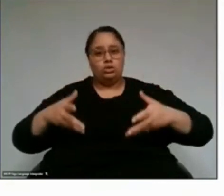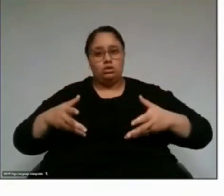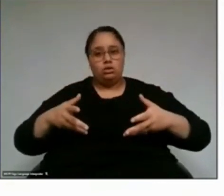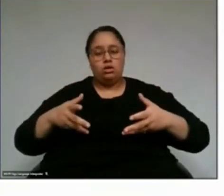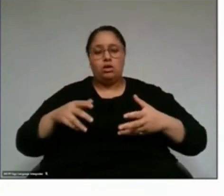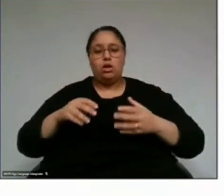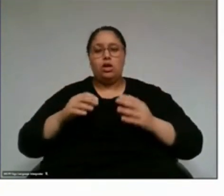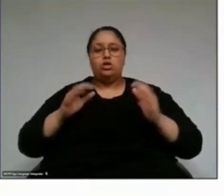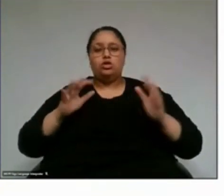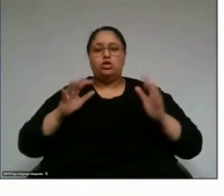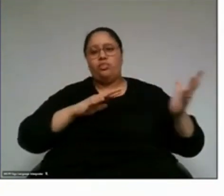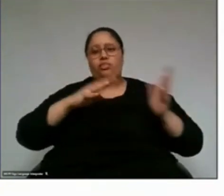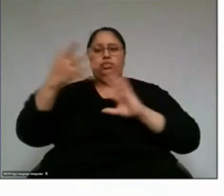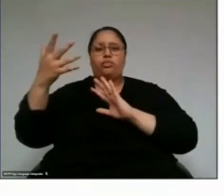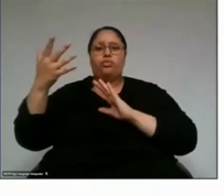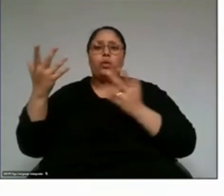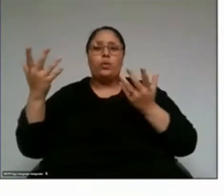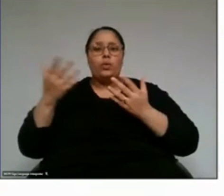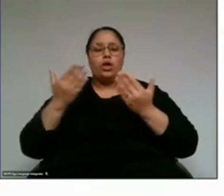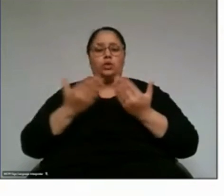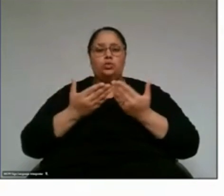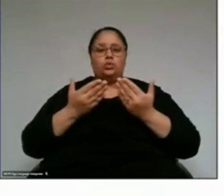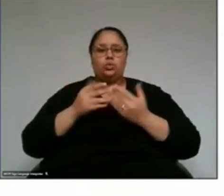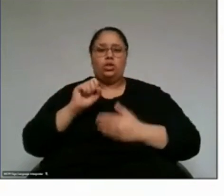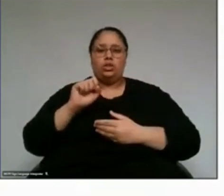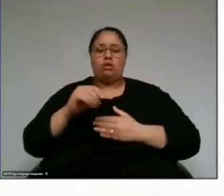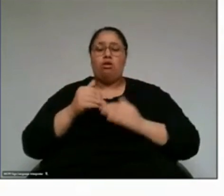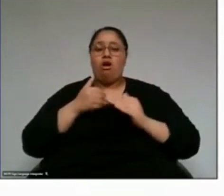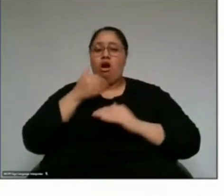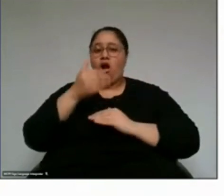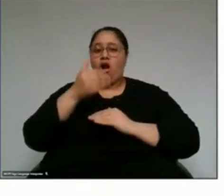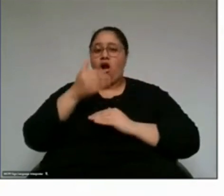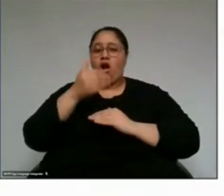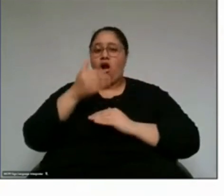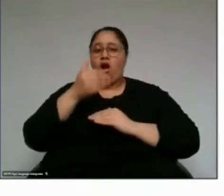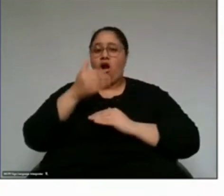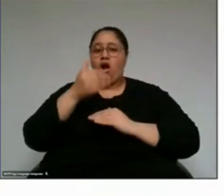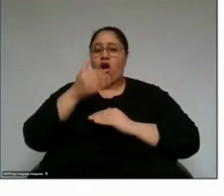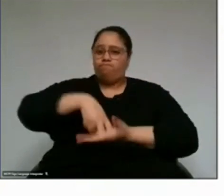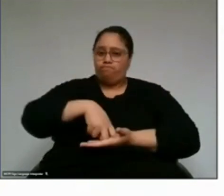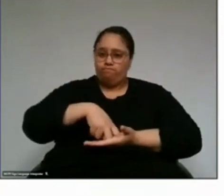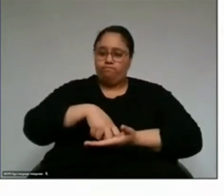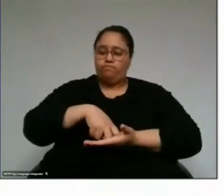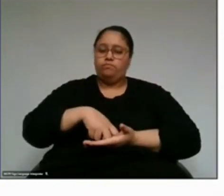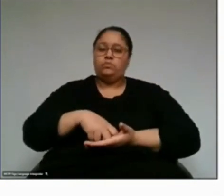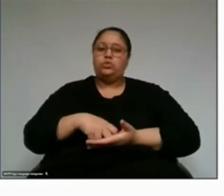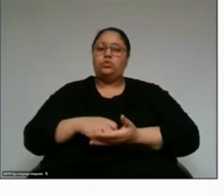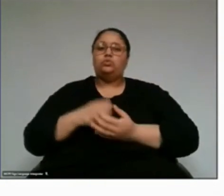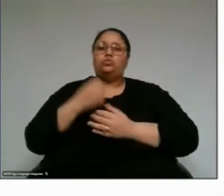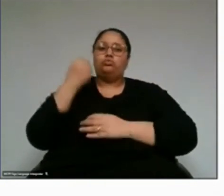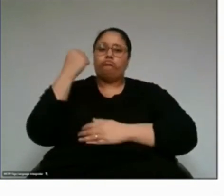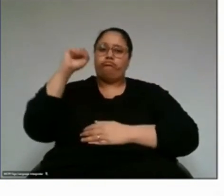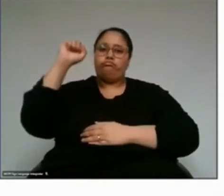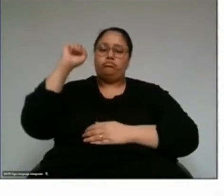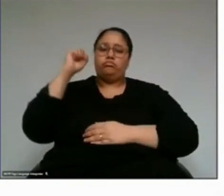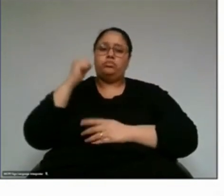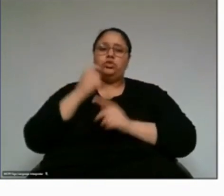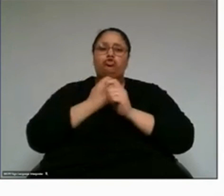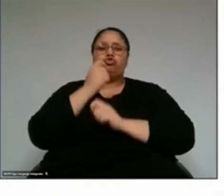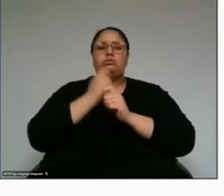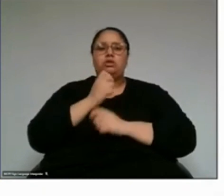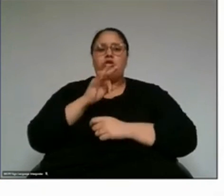storm erupted at the school after 2 students went down on one knee in protest at the treatment